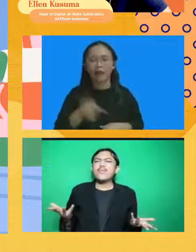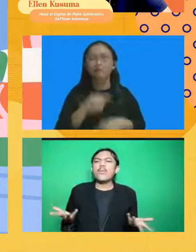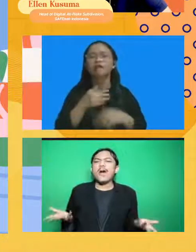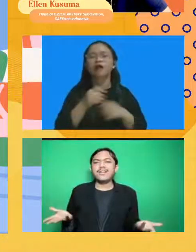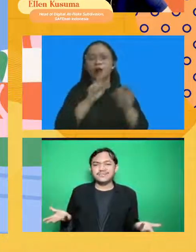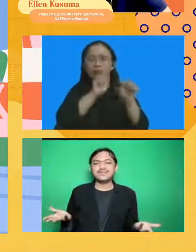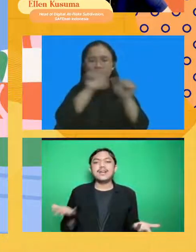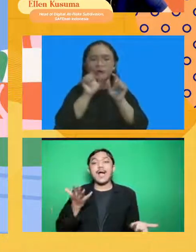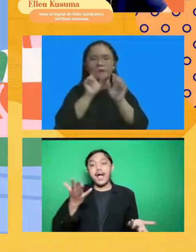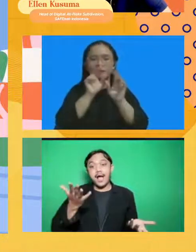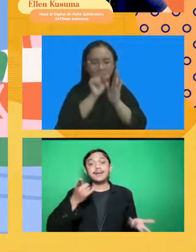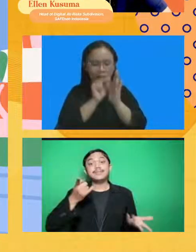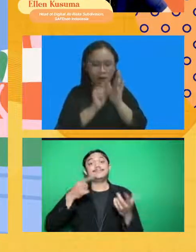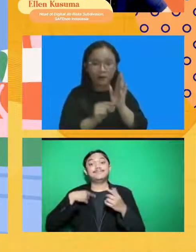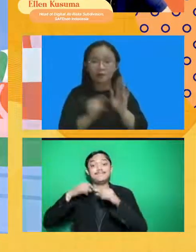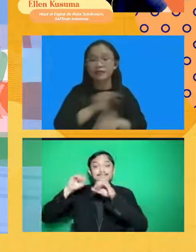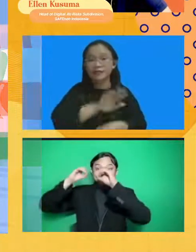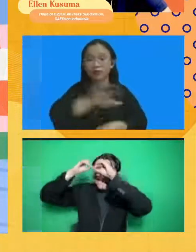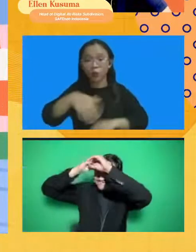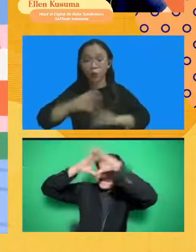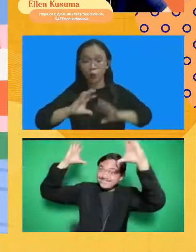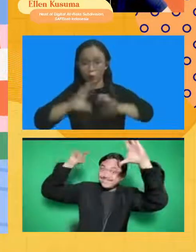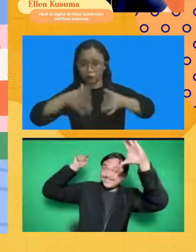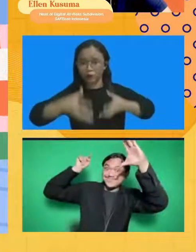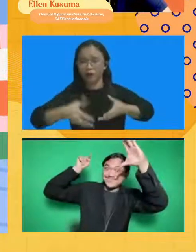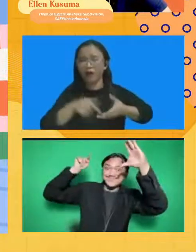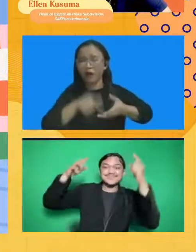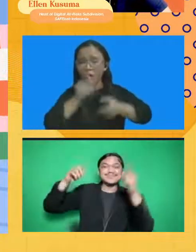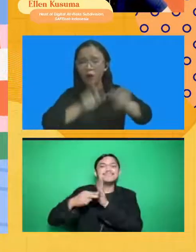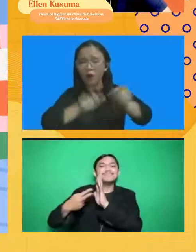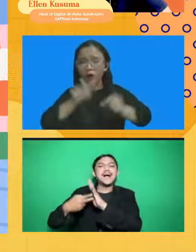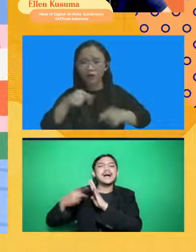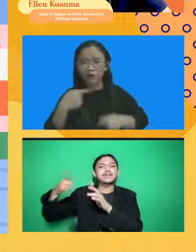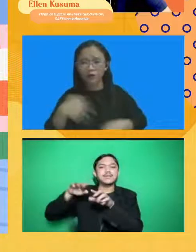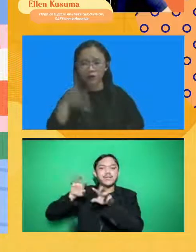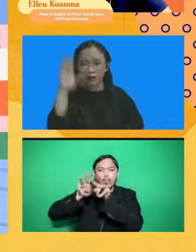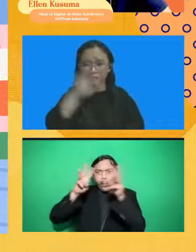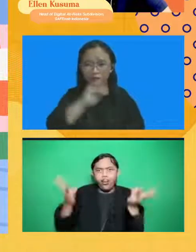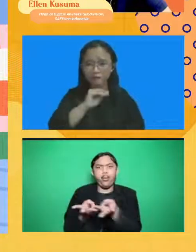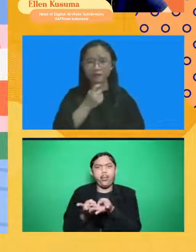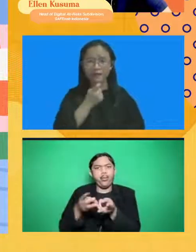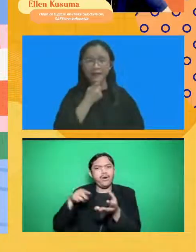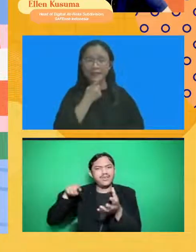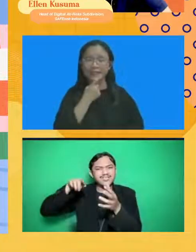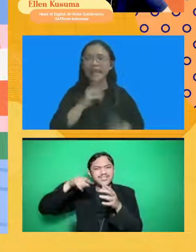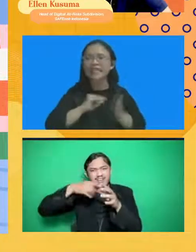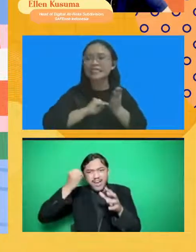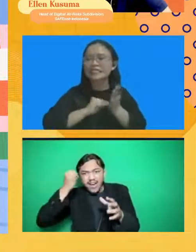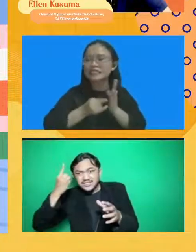the world, people already talking about digital body as in